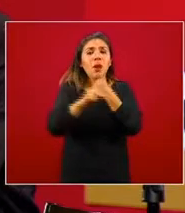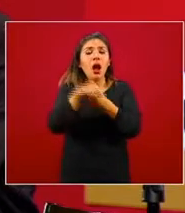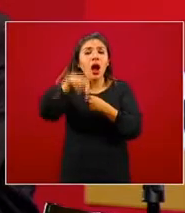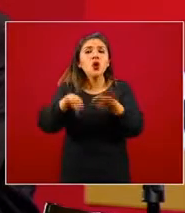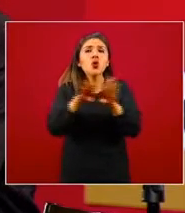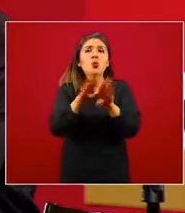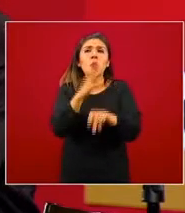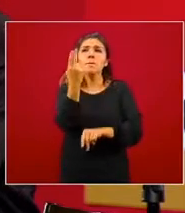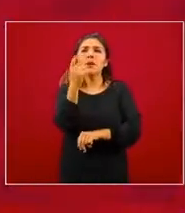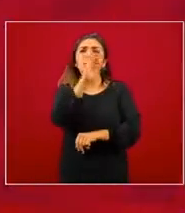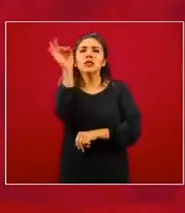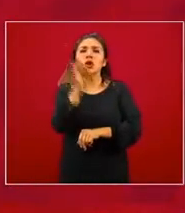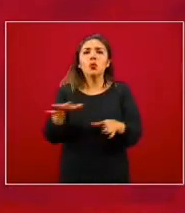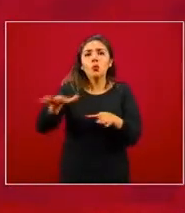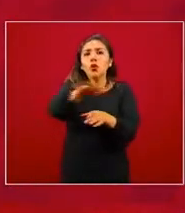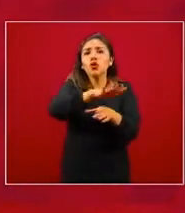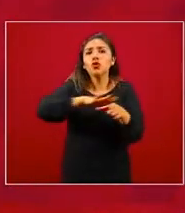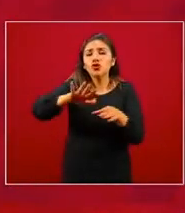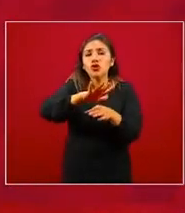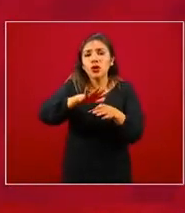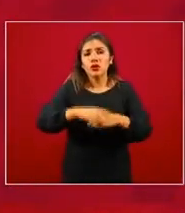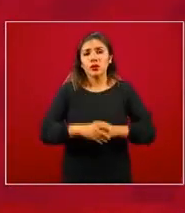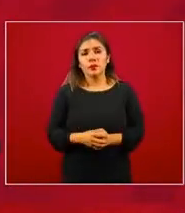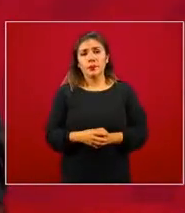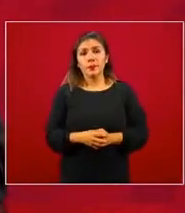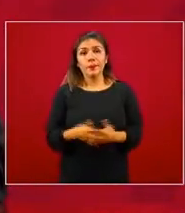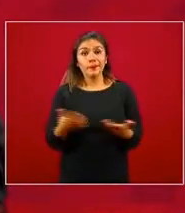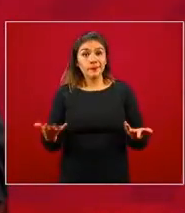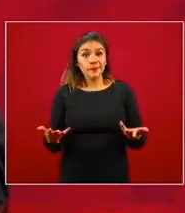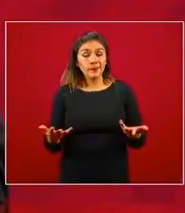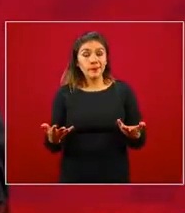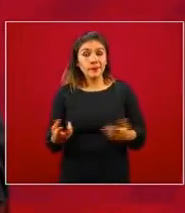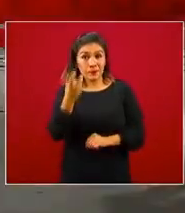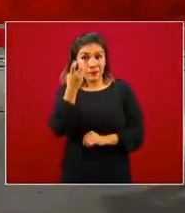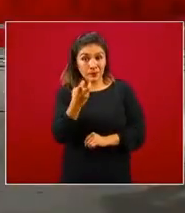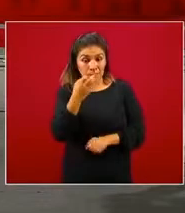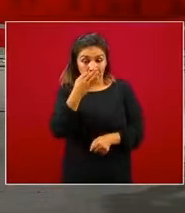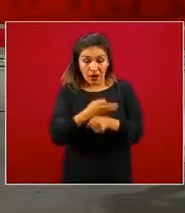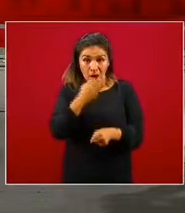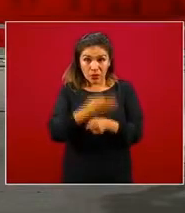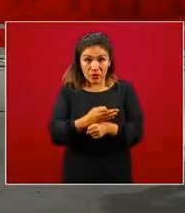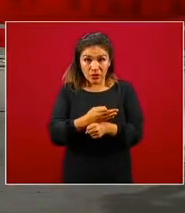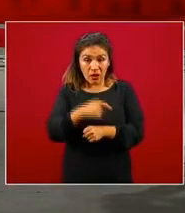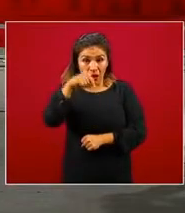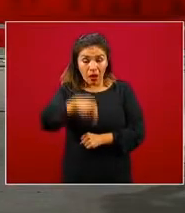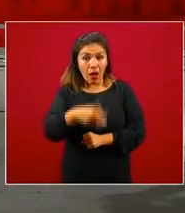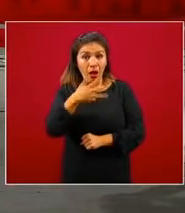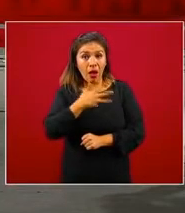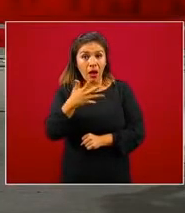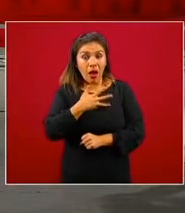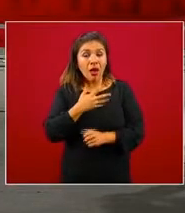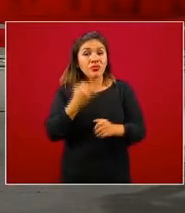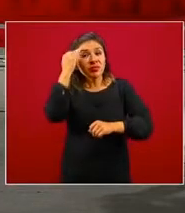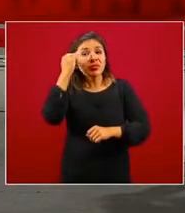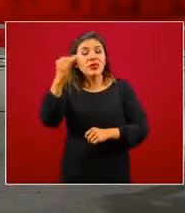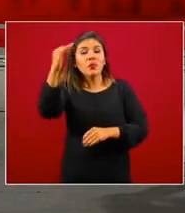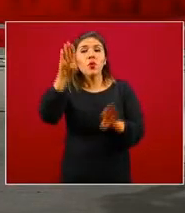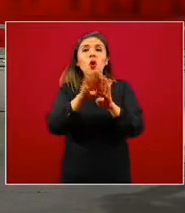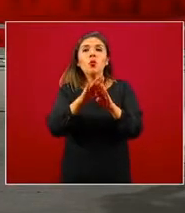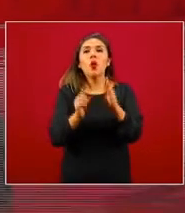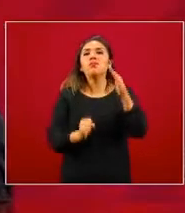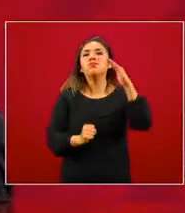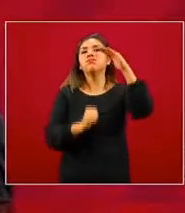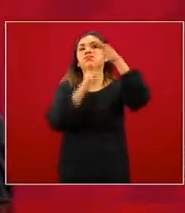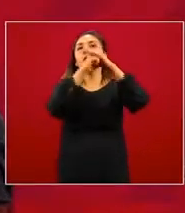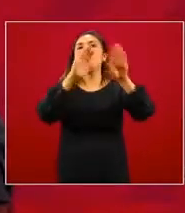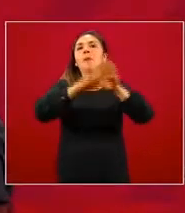the country. This is almost 25% of our national territory is represented in that area of population. We also